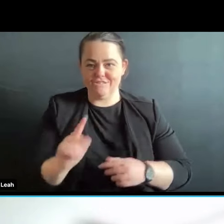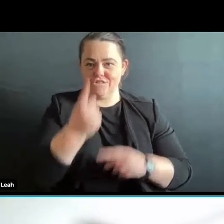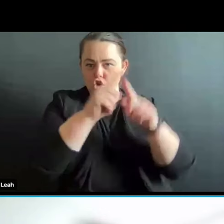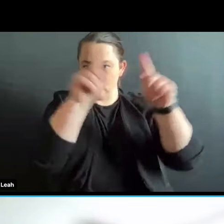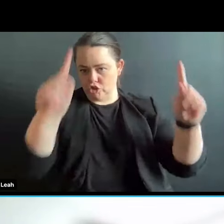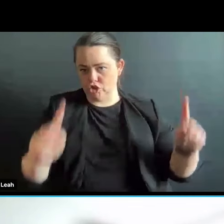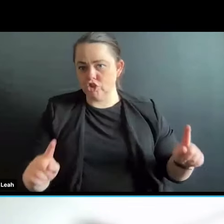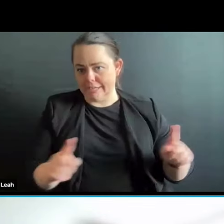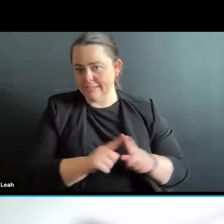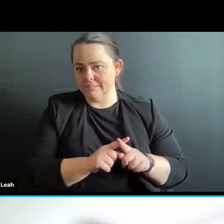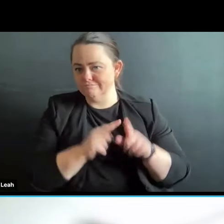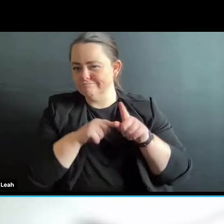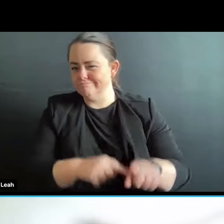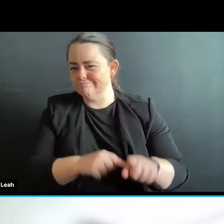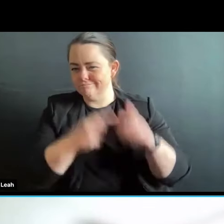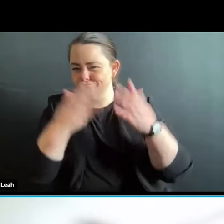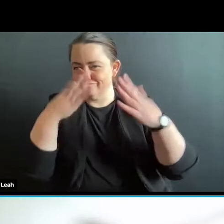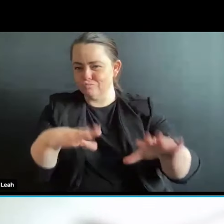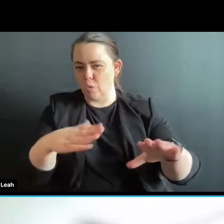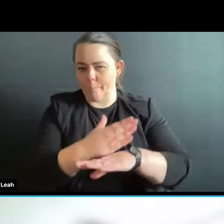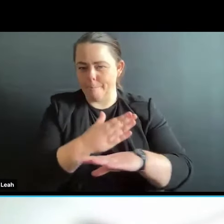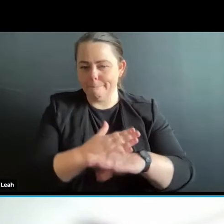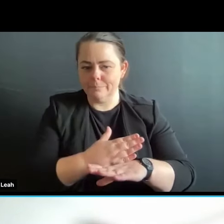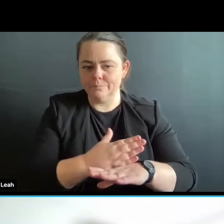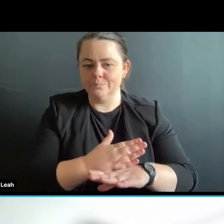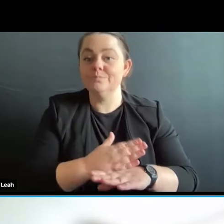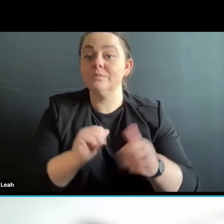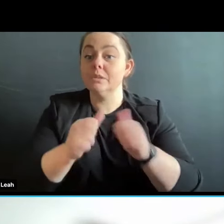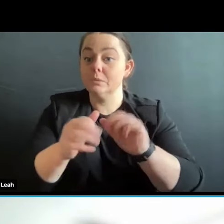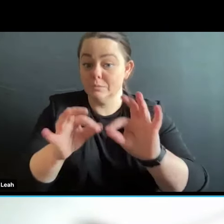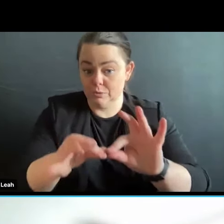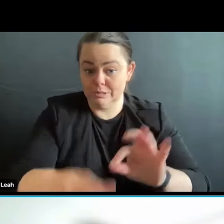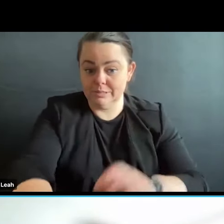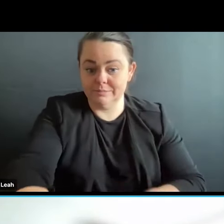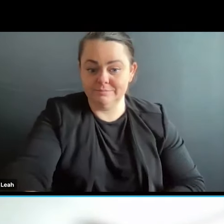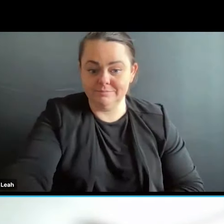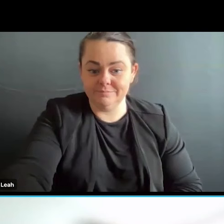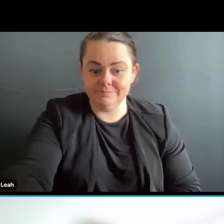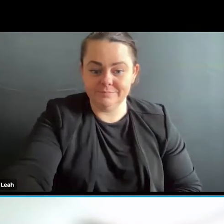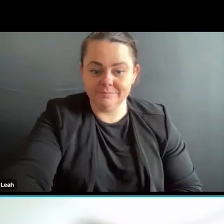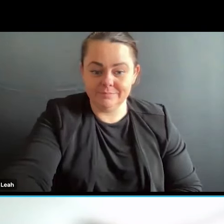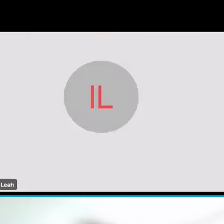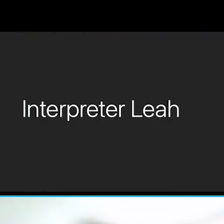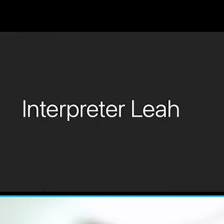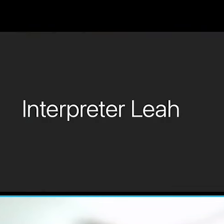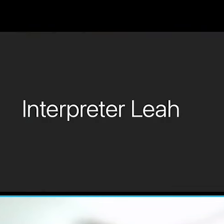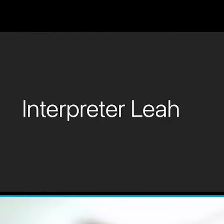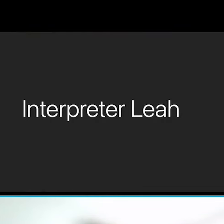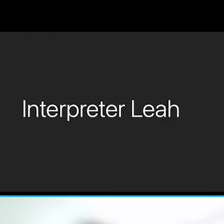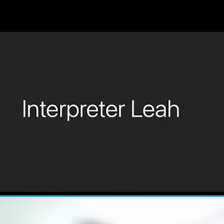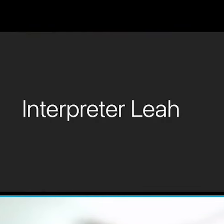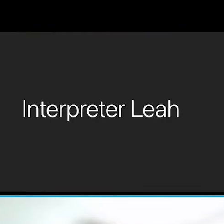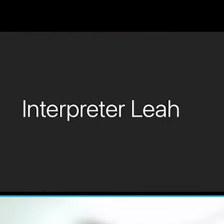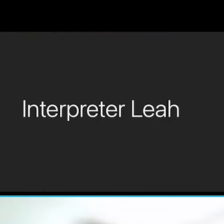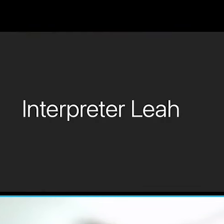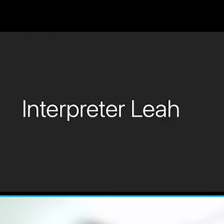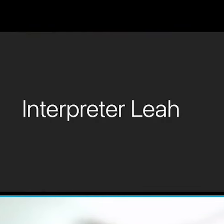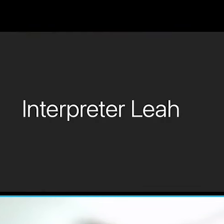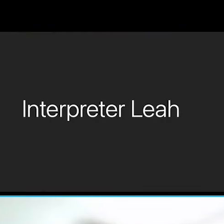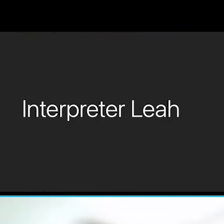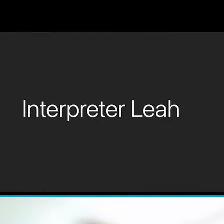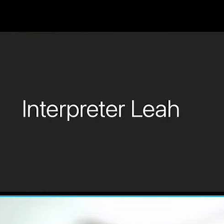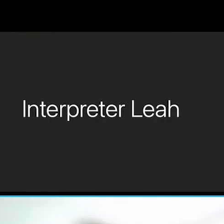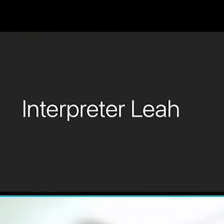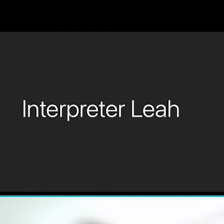worksheet based on their residential operations. There are 13 short questions that just require a yes or no